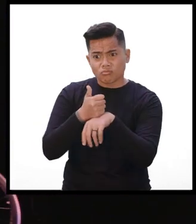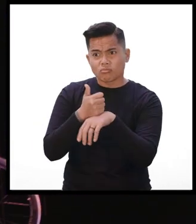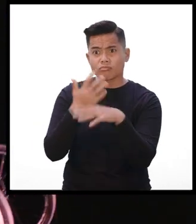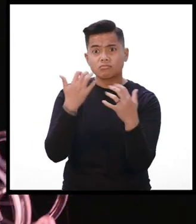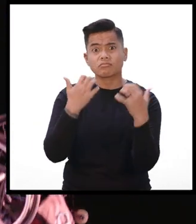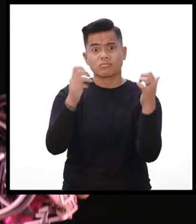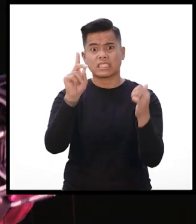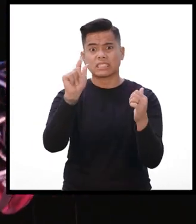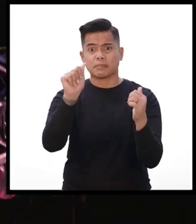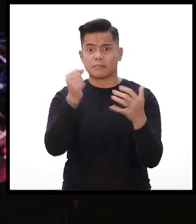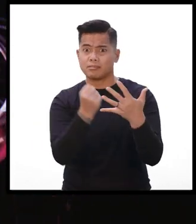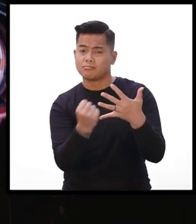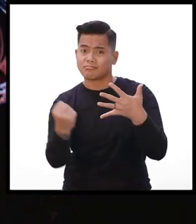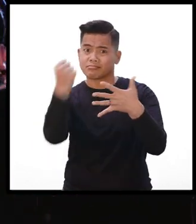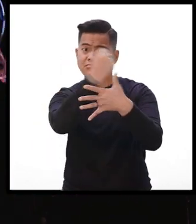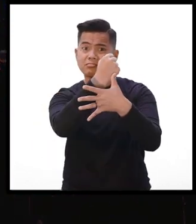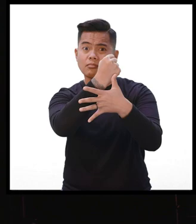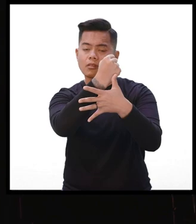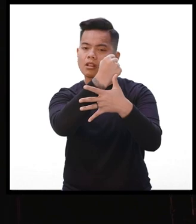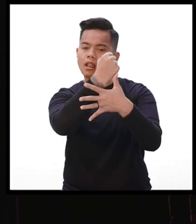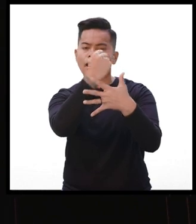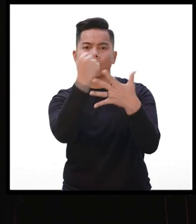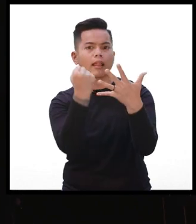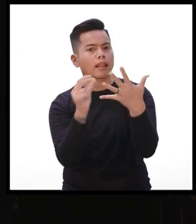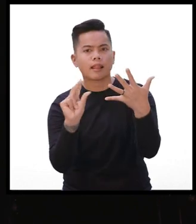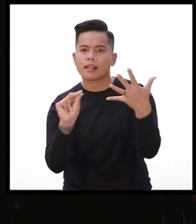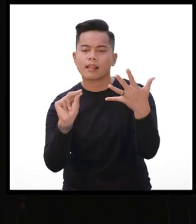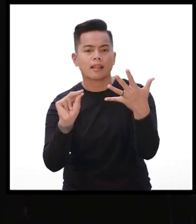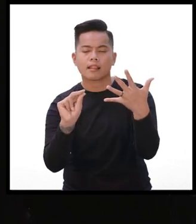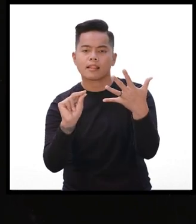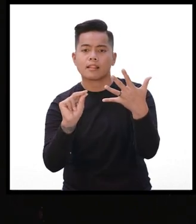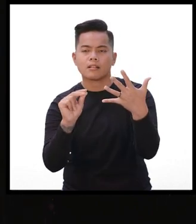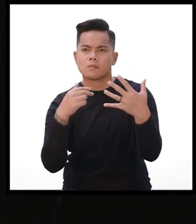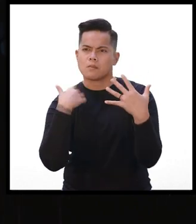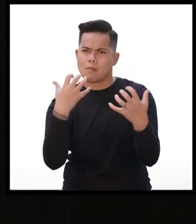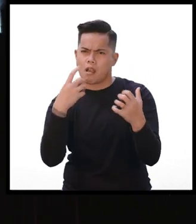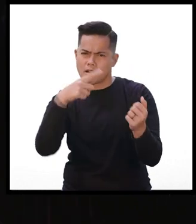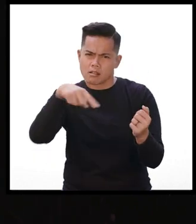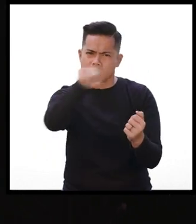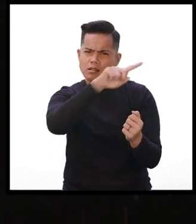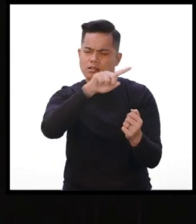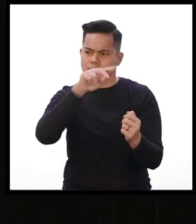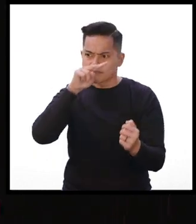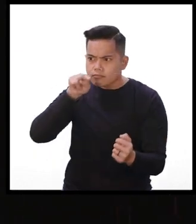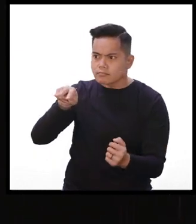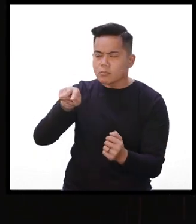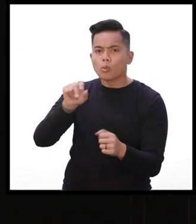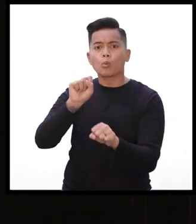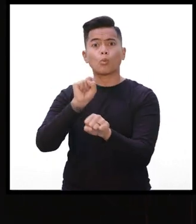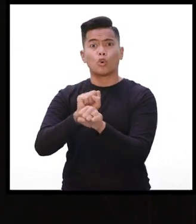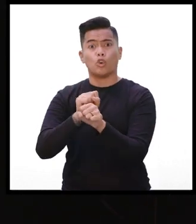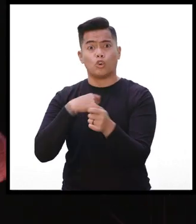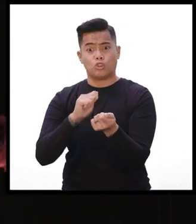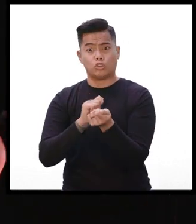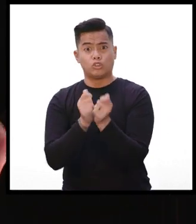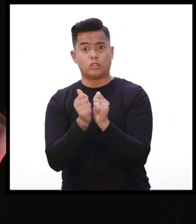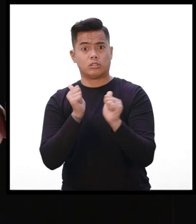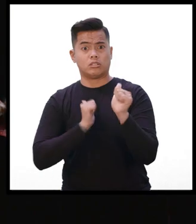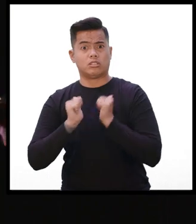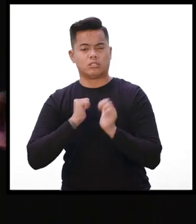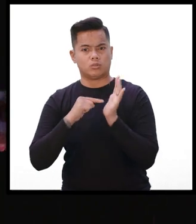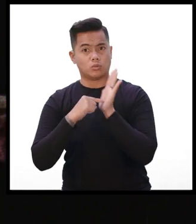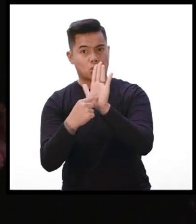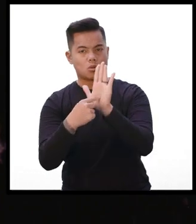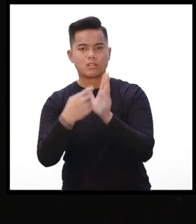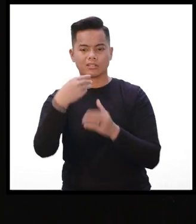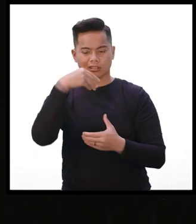Once you commit to imagining a disabled audience as primary and not as incidental, it changes the understanding of the